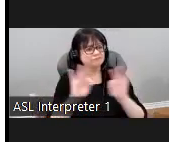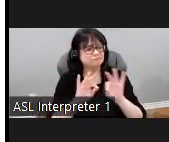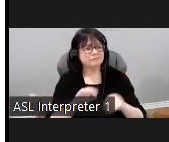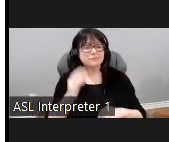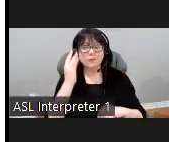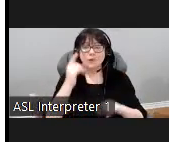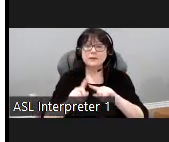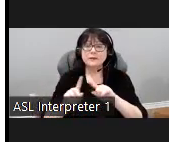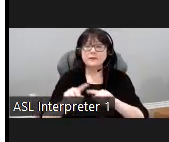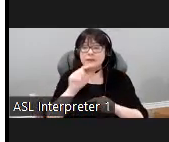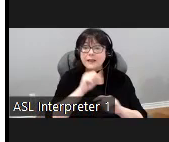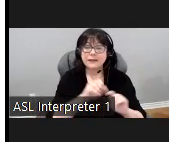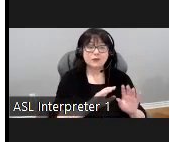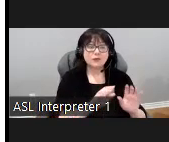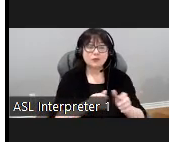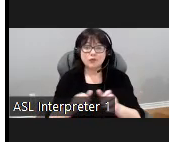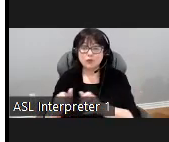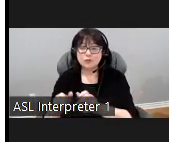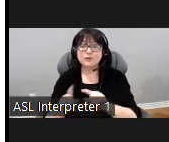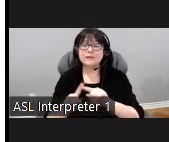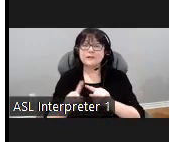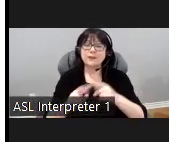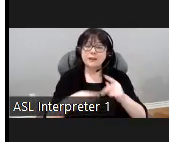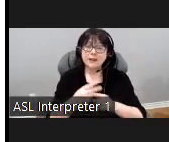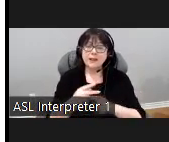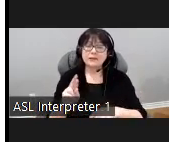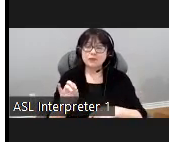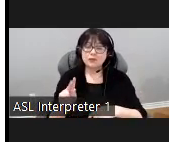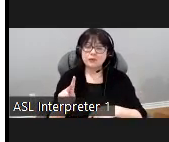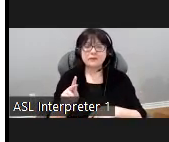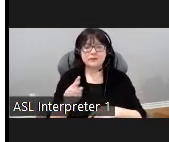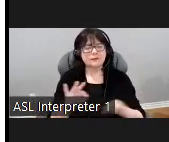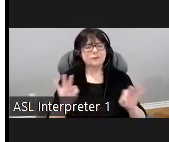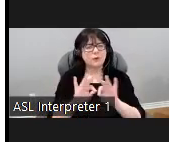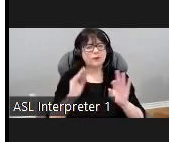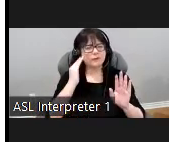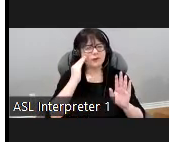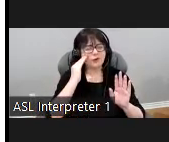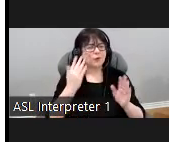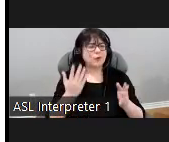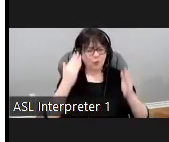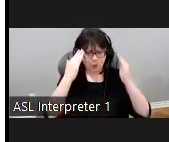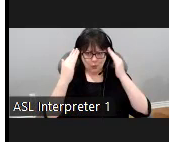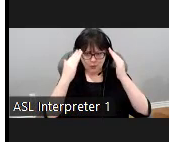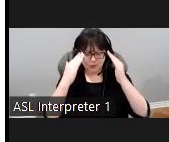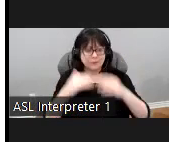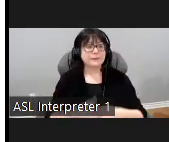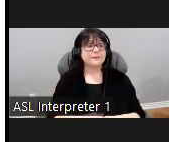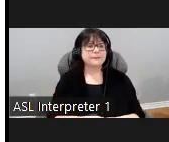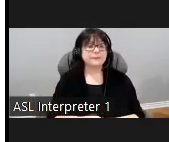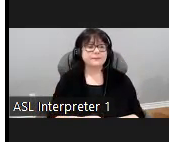is an important part of generating the awareness. This was a recent study that was done